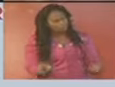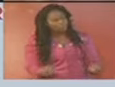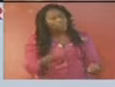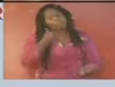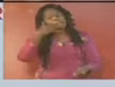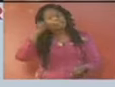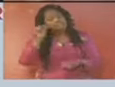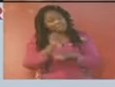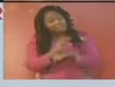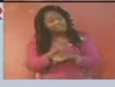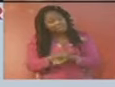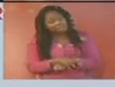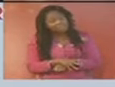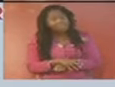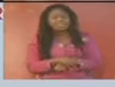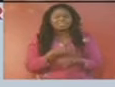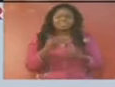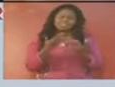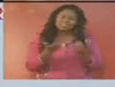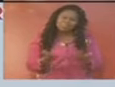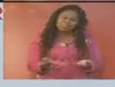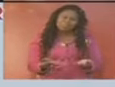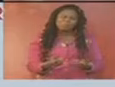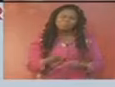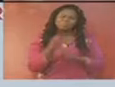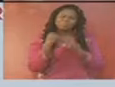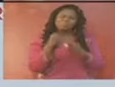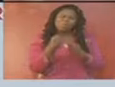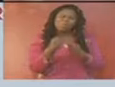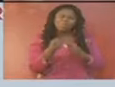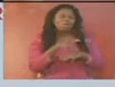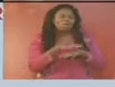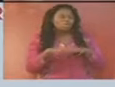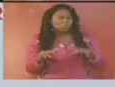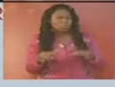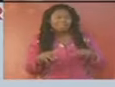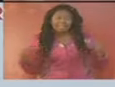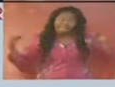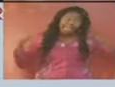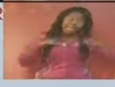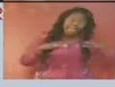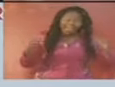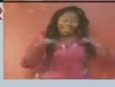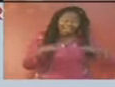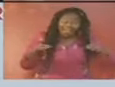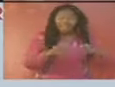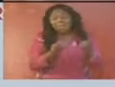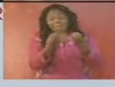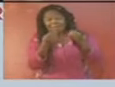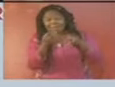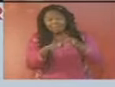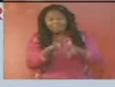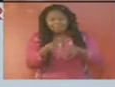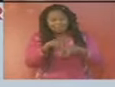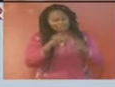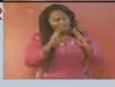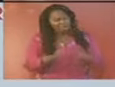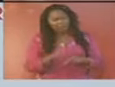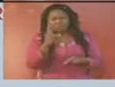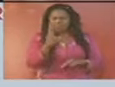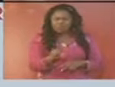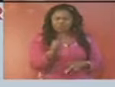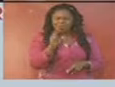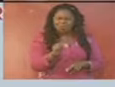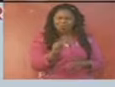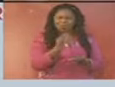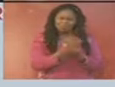years. Just resist the temptation to gather, to bring your... I don't know if the slide could go back up without, with